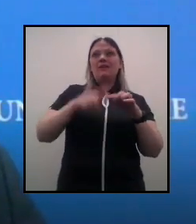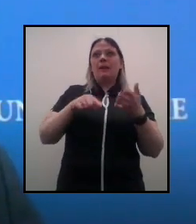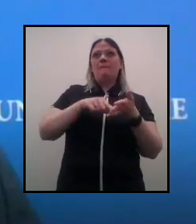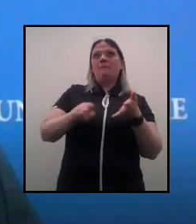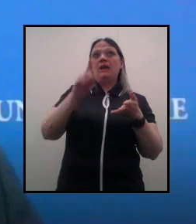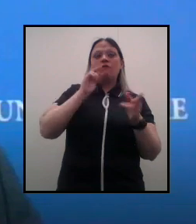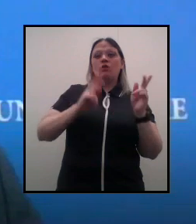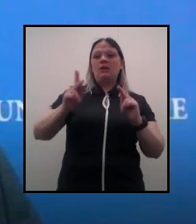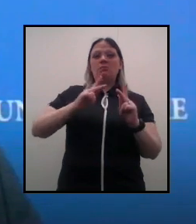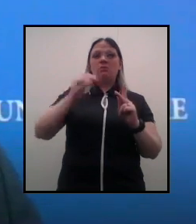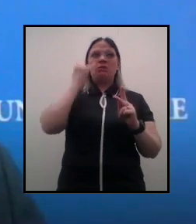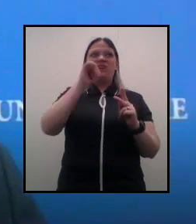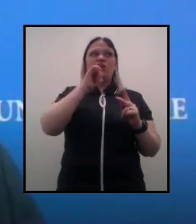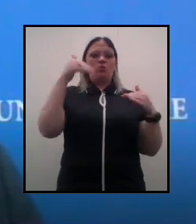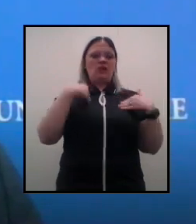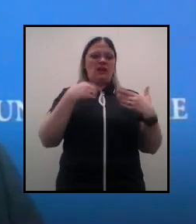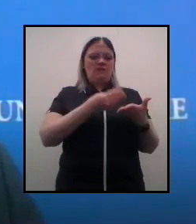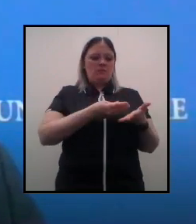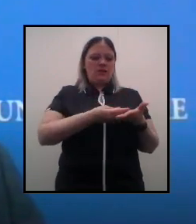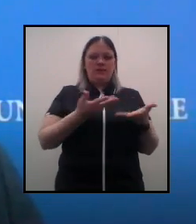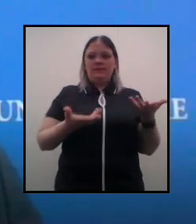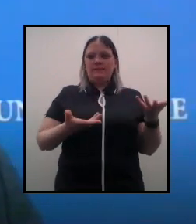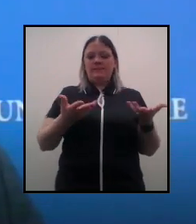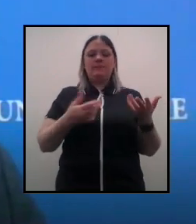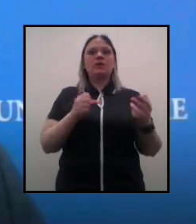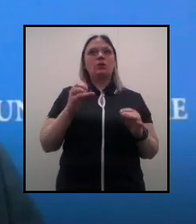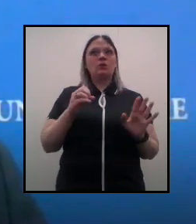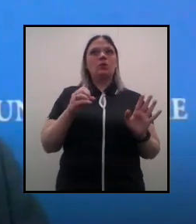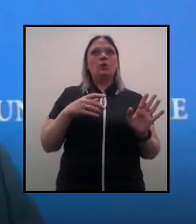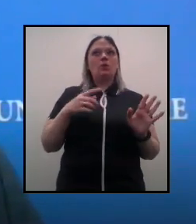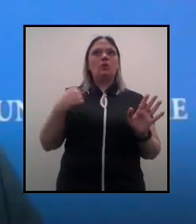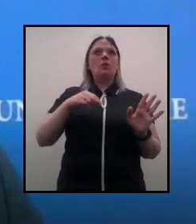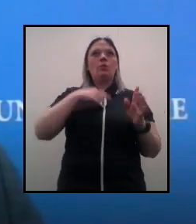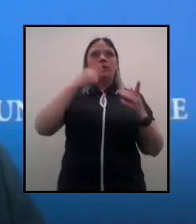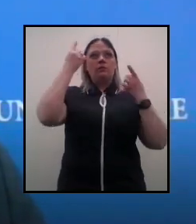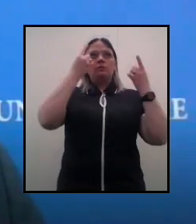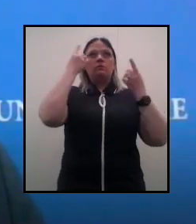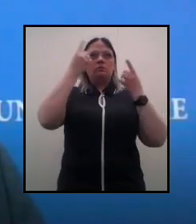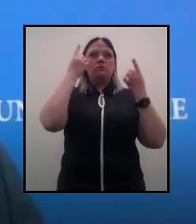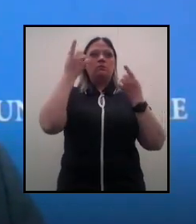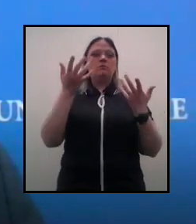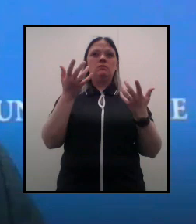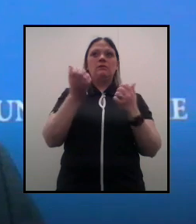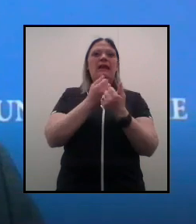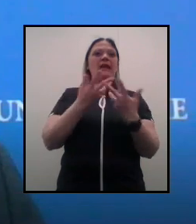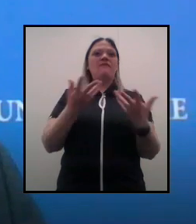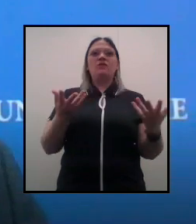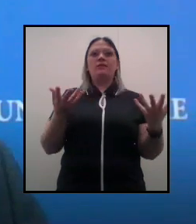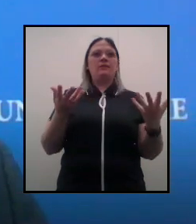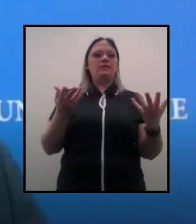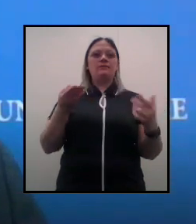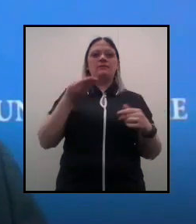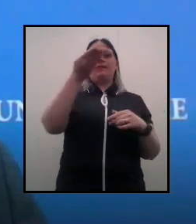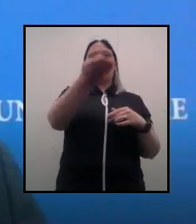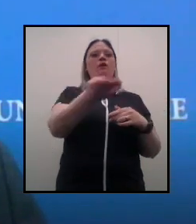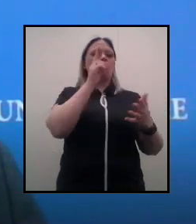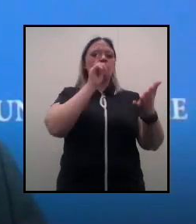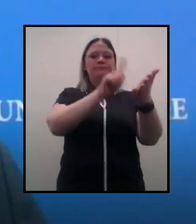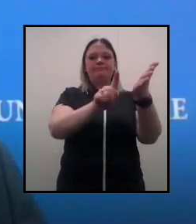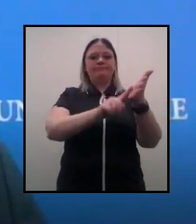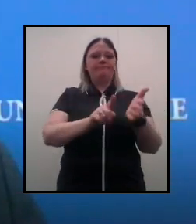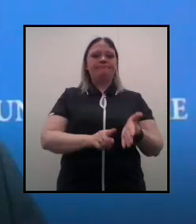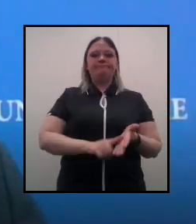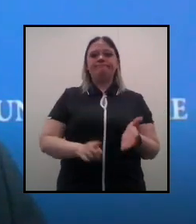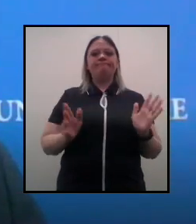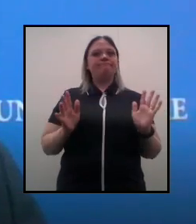with money I don't have. So we're considering it. Everything's on the table. I